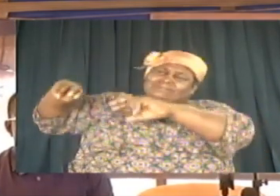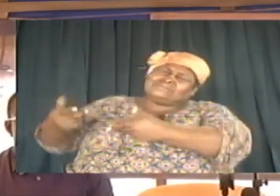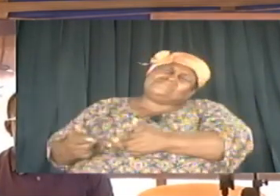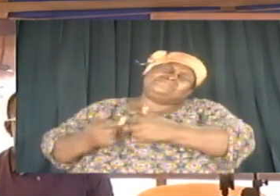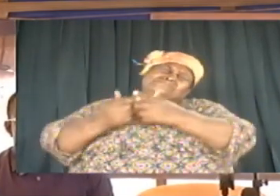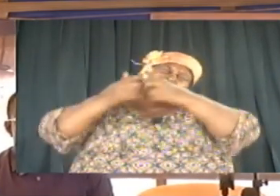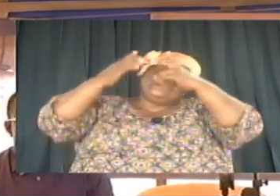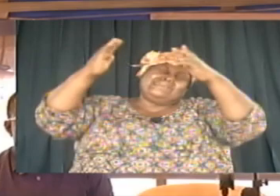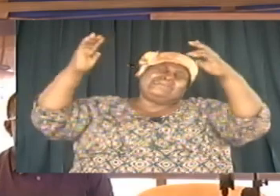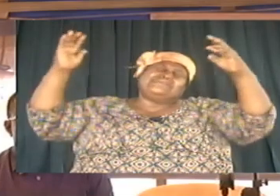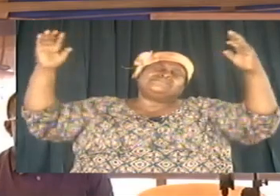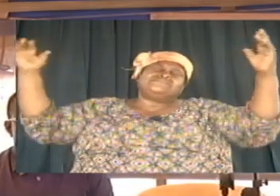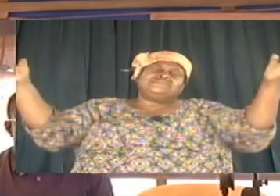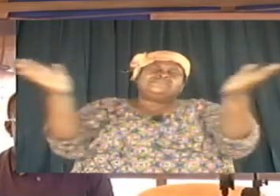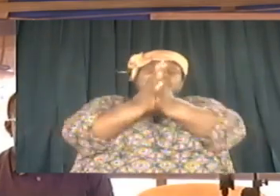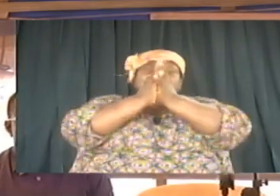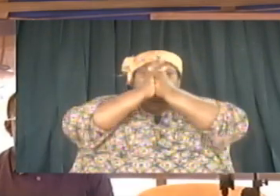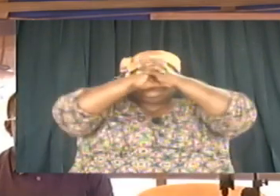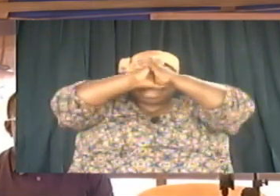Hallelujah.